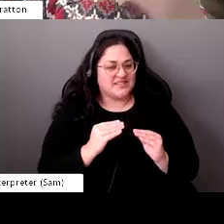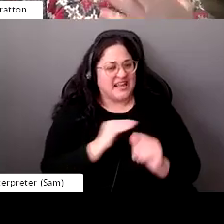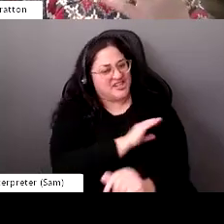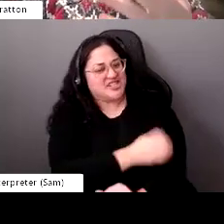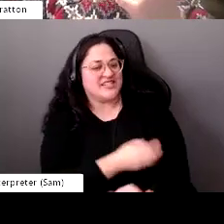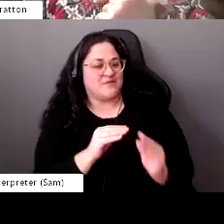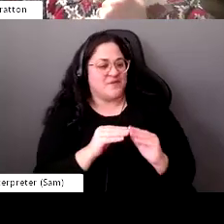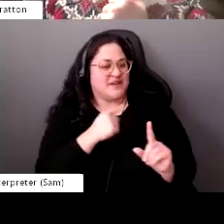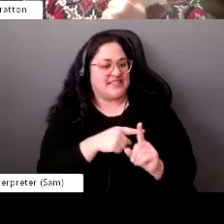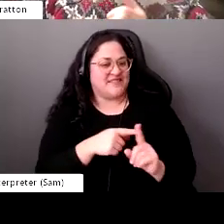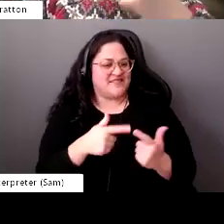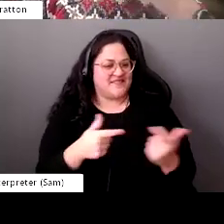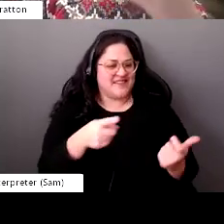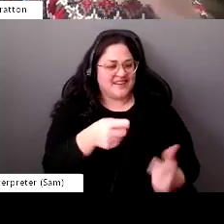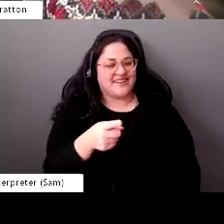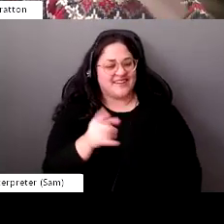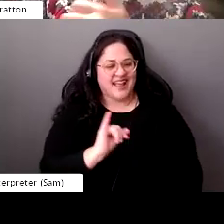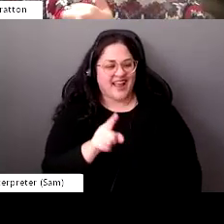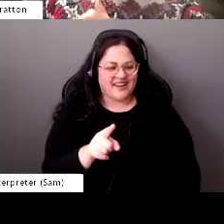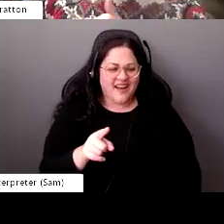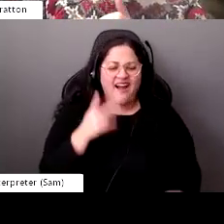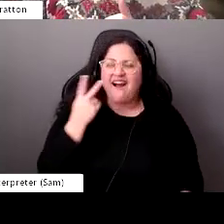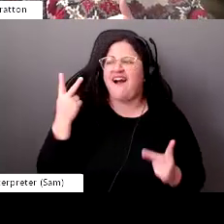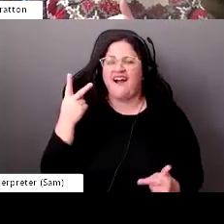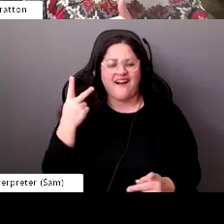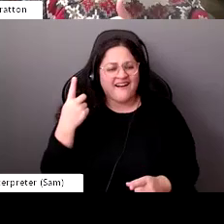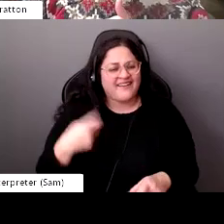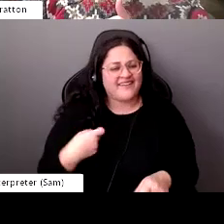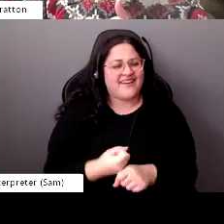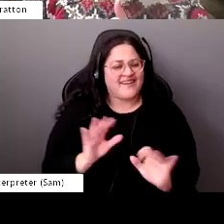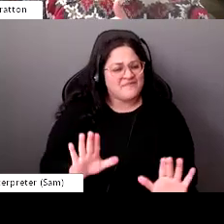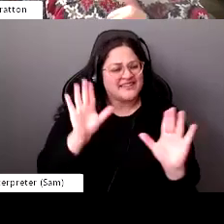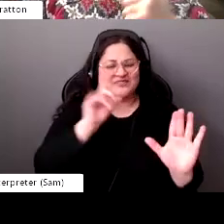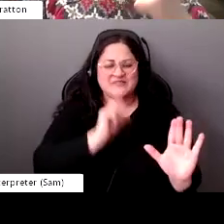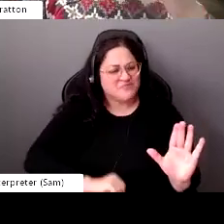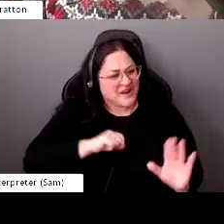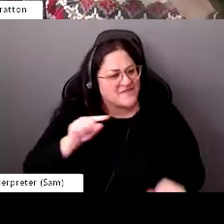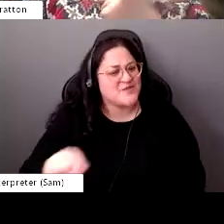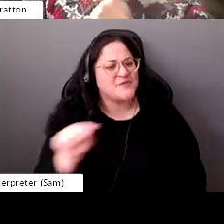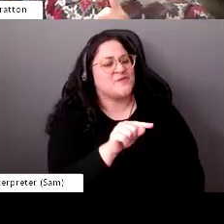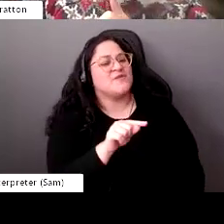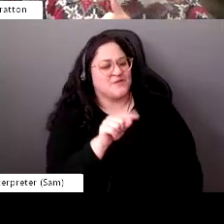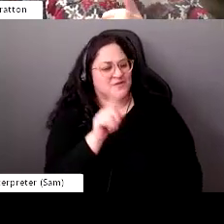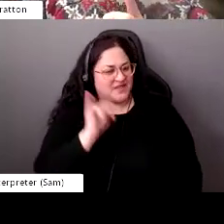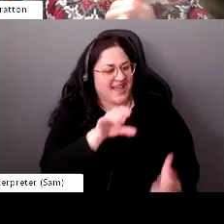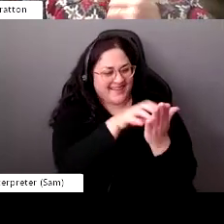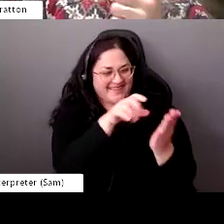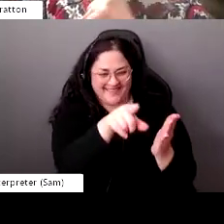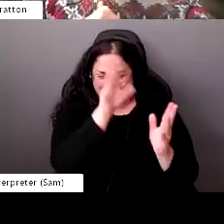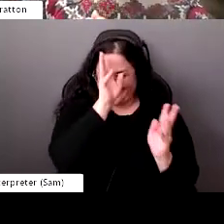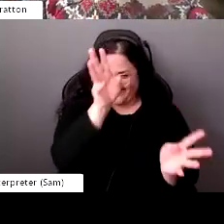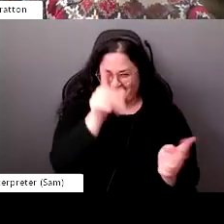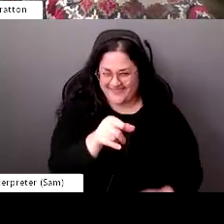up another amazing year together. I couldn't be prouder of what you've accomplished. I hope you take some well-deserved time to relax